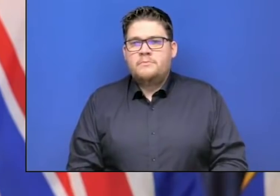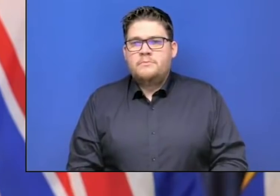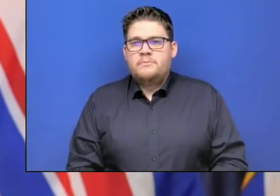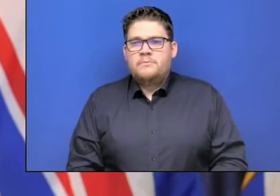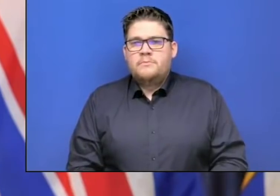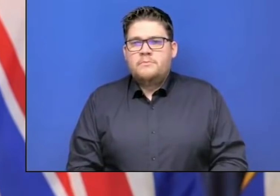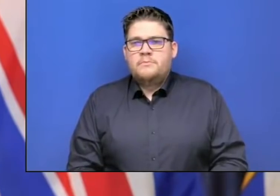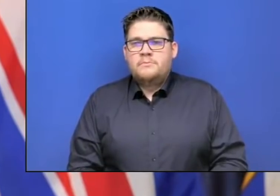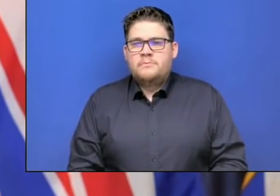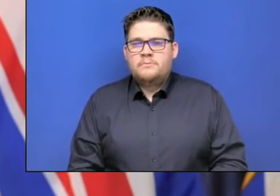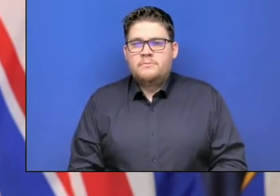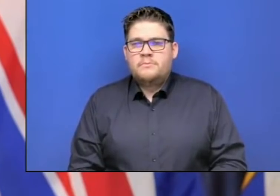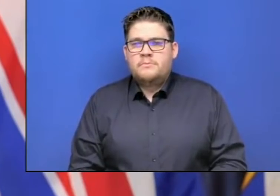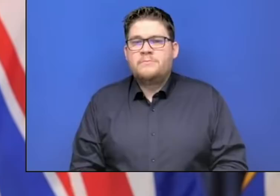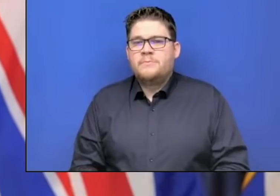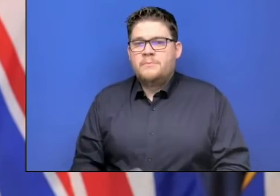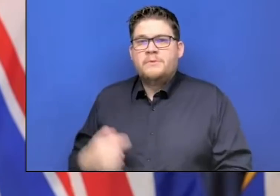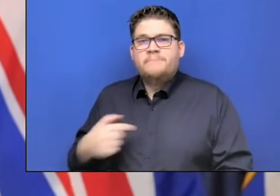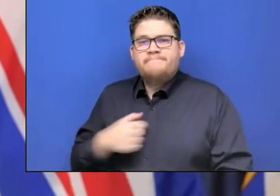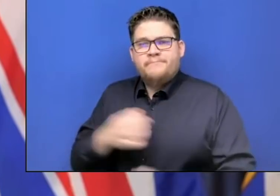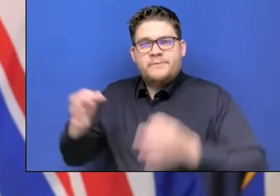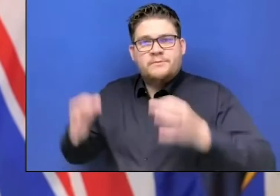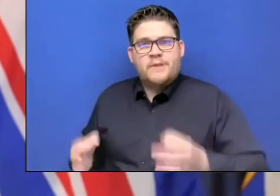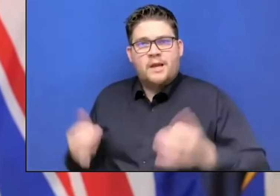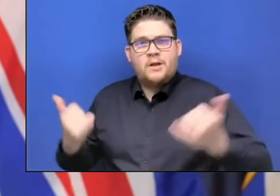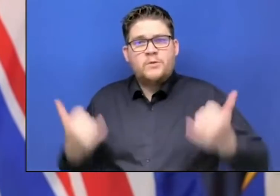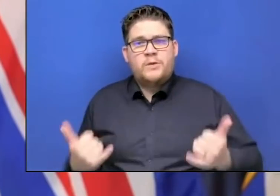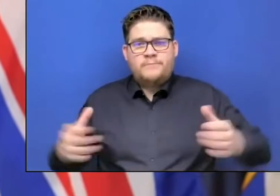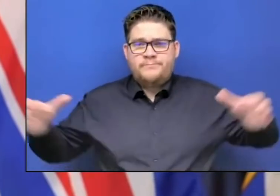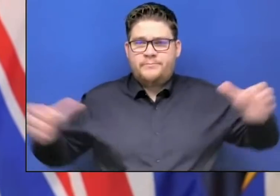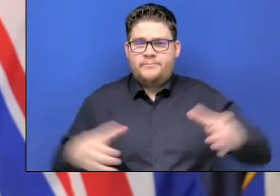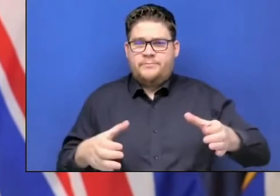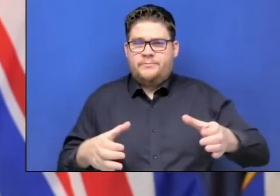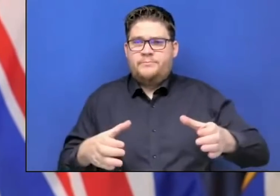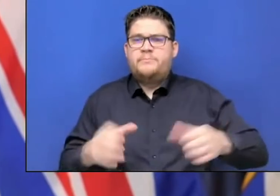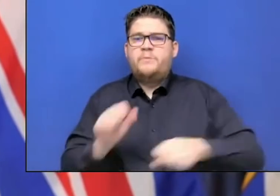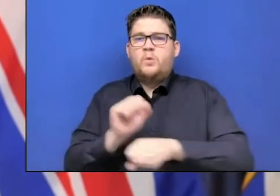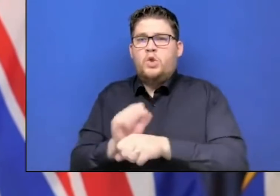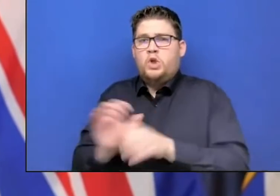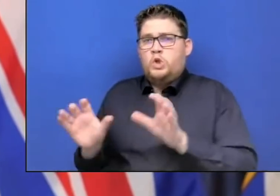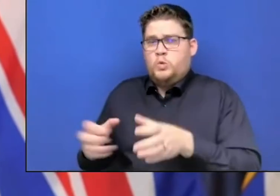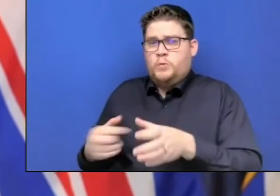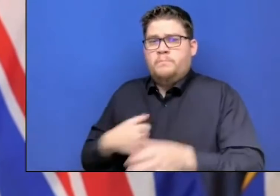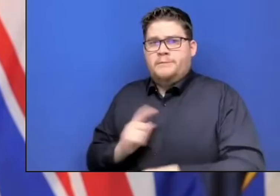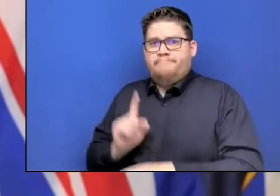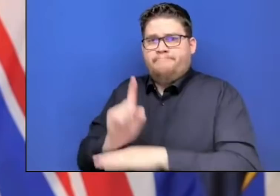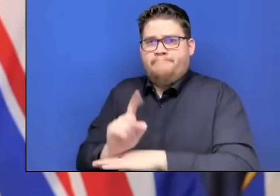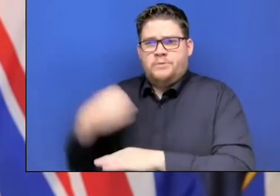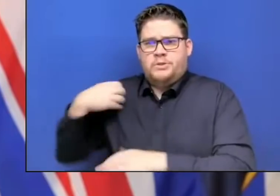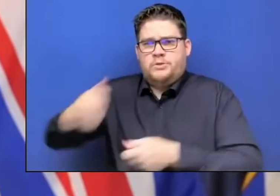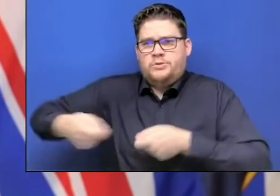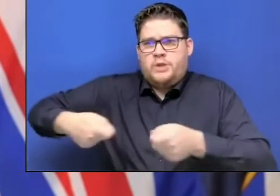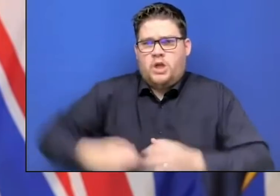The decisions we've made today have formed a working group of cabinet that consists of myself as the chair, Deputy Premier Mike Farnworth